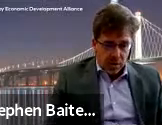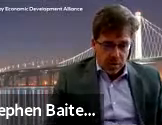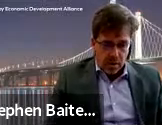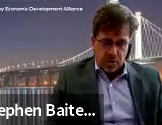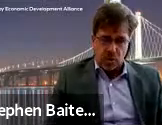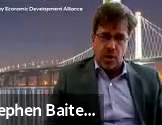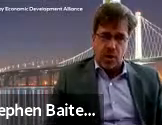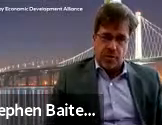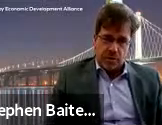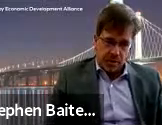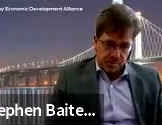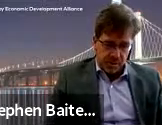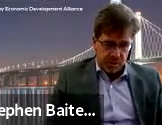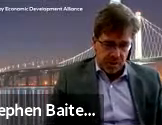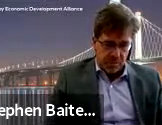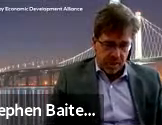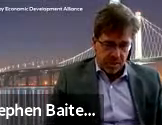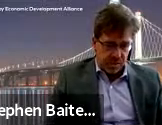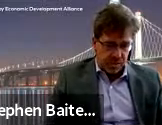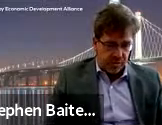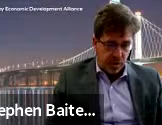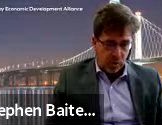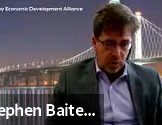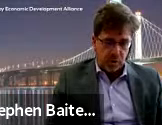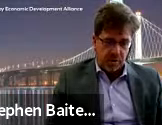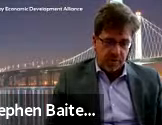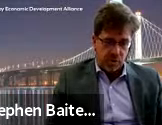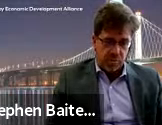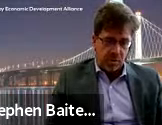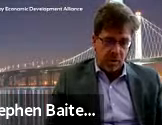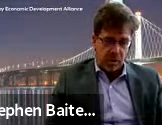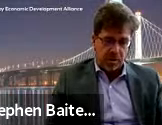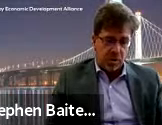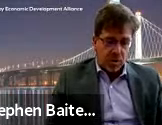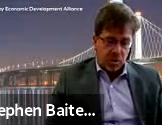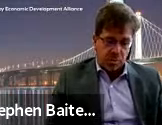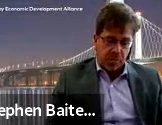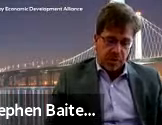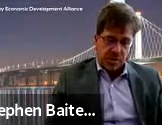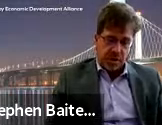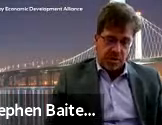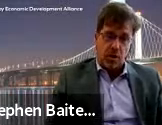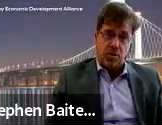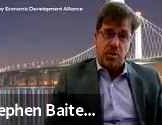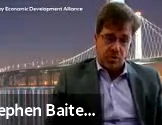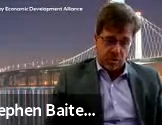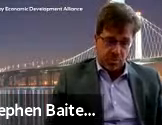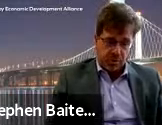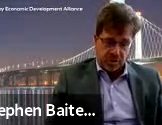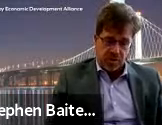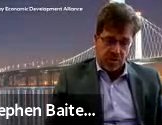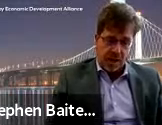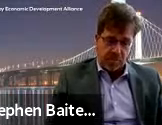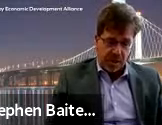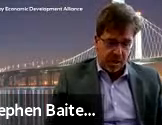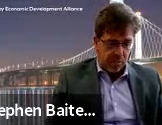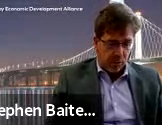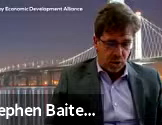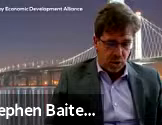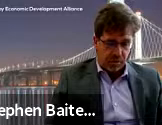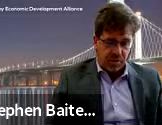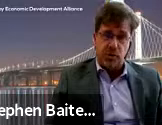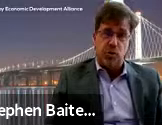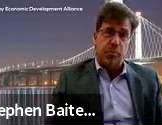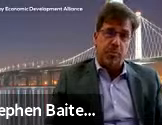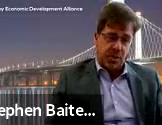going to turn it over to our three esteemed guests to say a few words. We're going to first be welcoming Supervisor Keith Carson, who's the president of the Alameda County